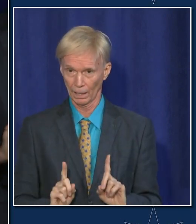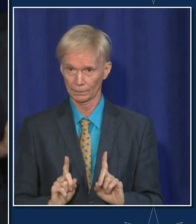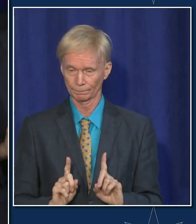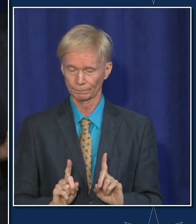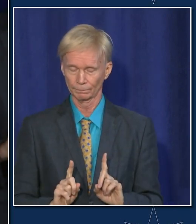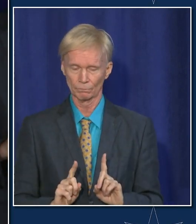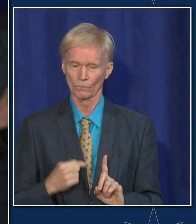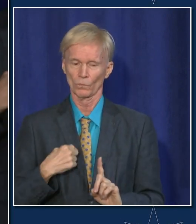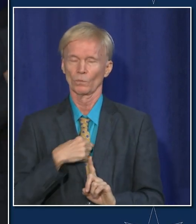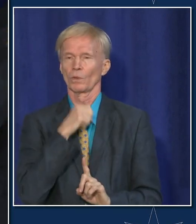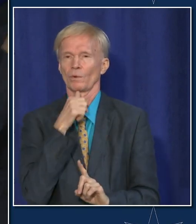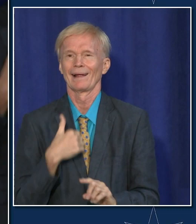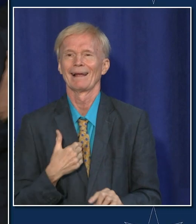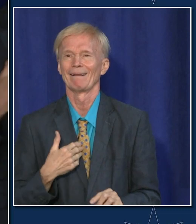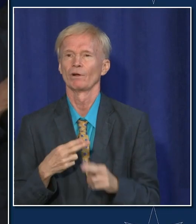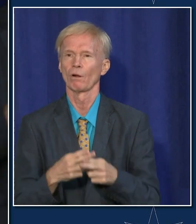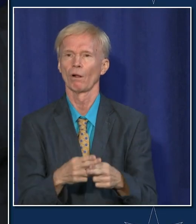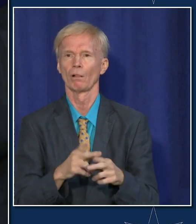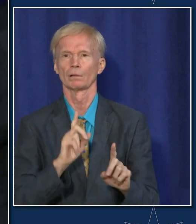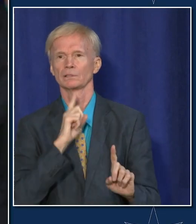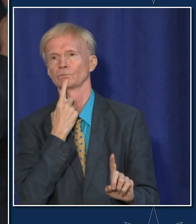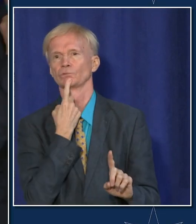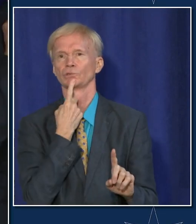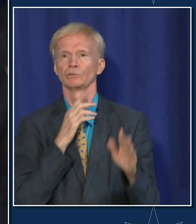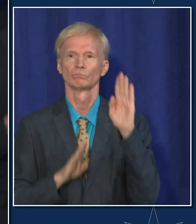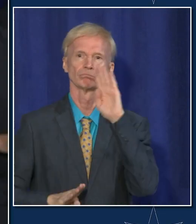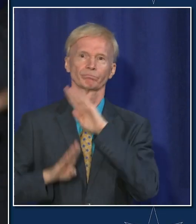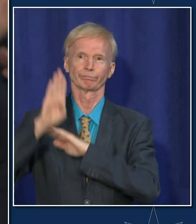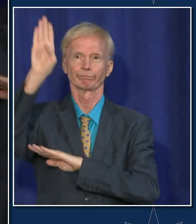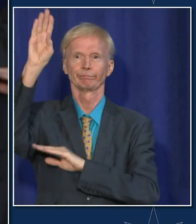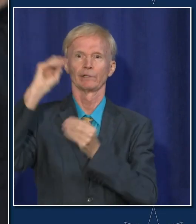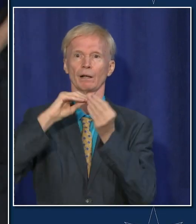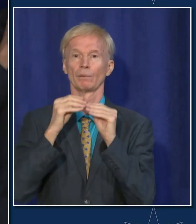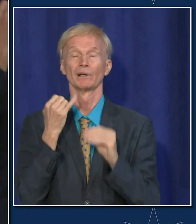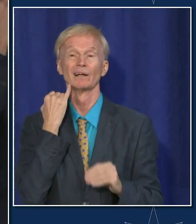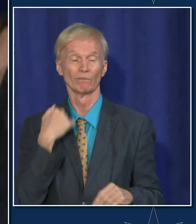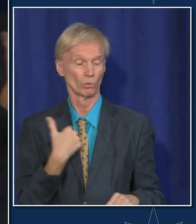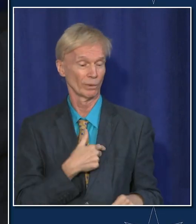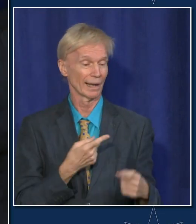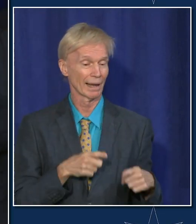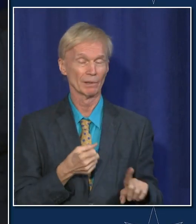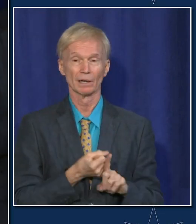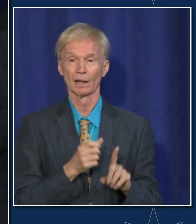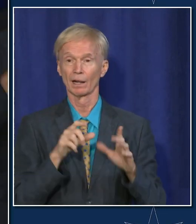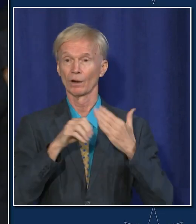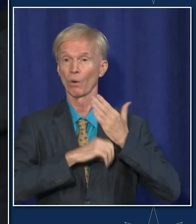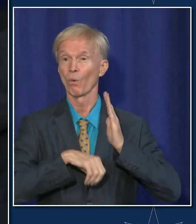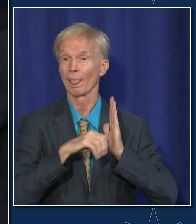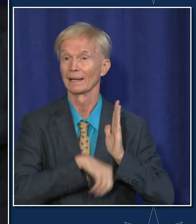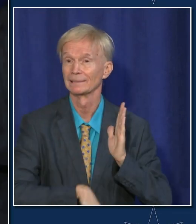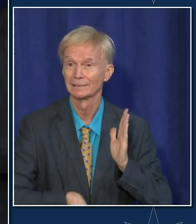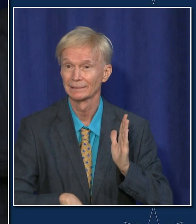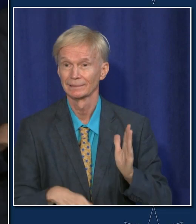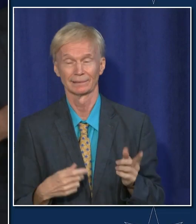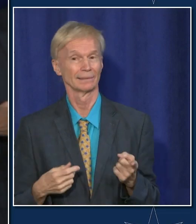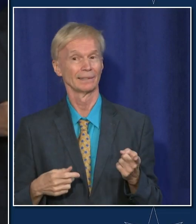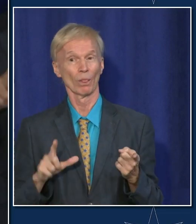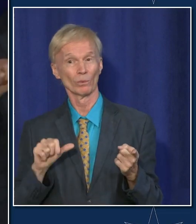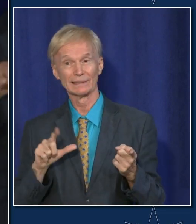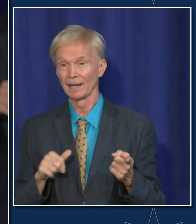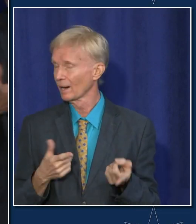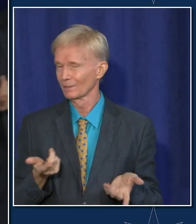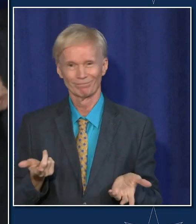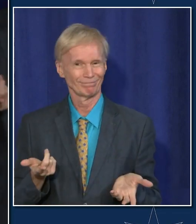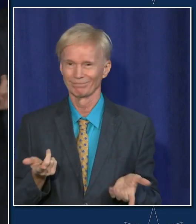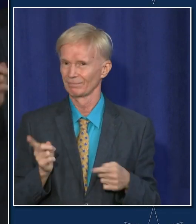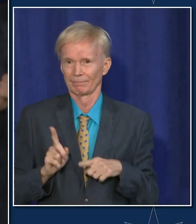a major COVID surge here. If this were if we were in New Orleans, Louisiana, I don't think we would have been able to move ahead with this event.